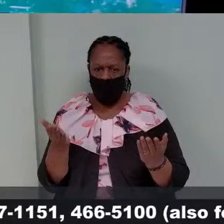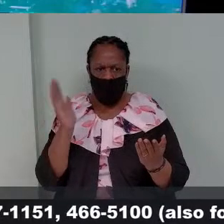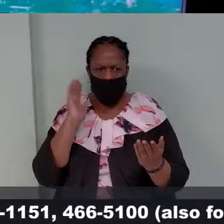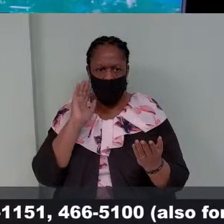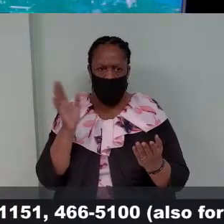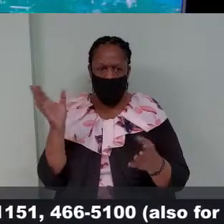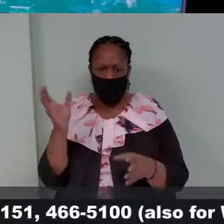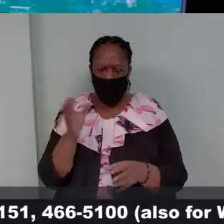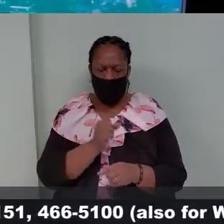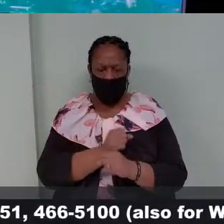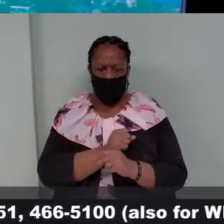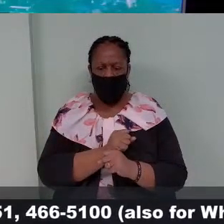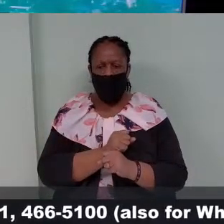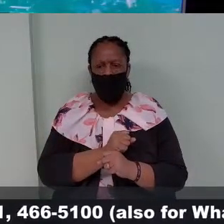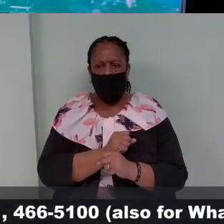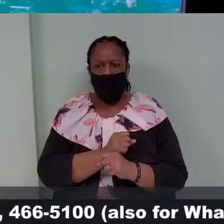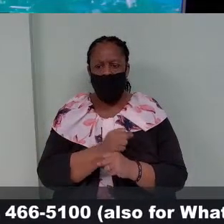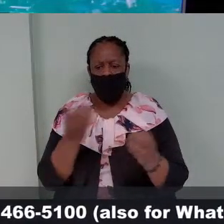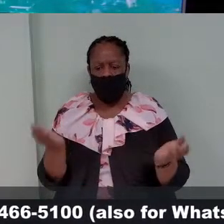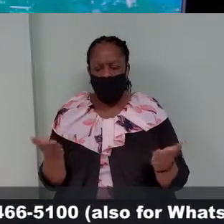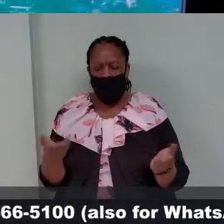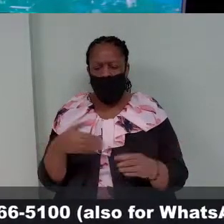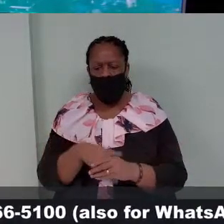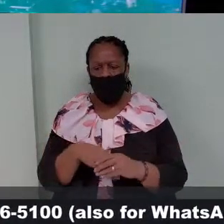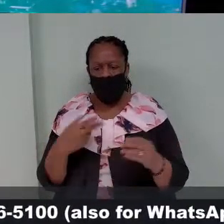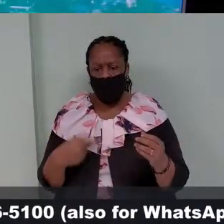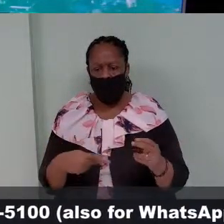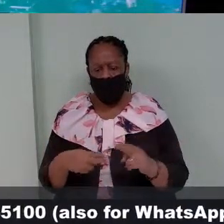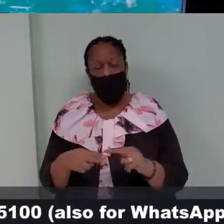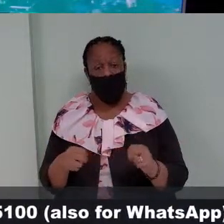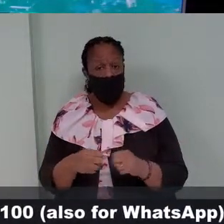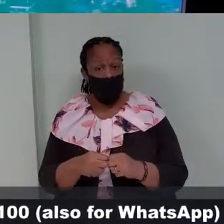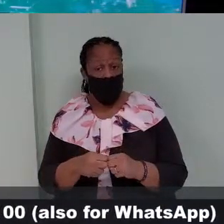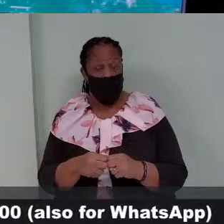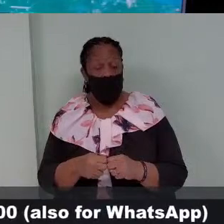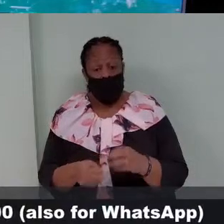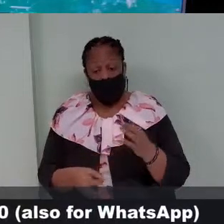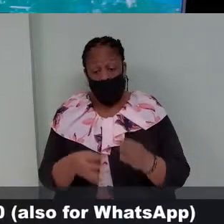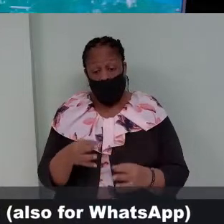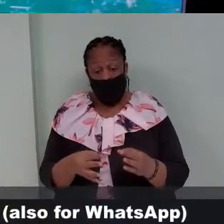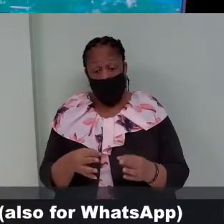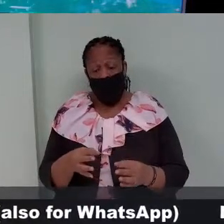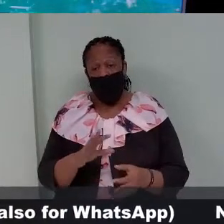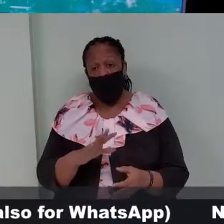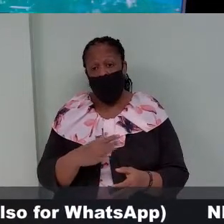this if and when it comes on the market?